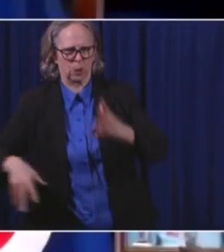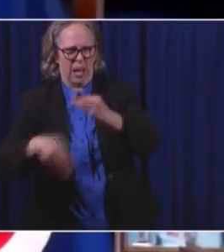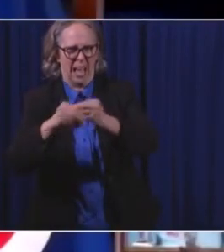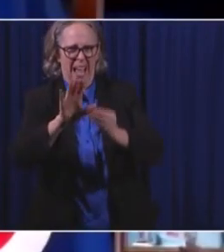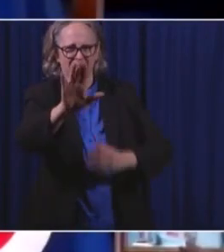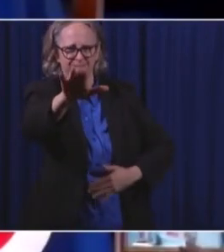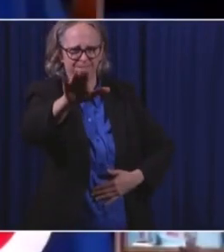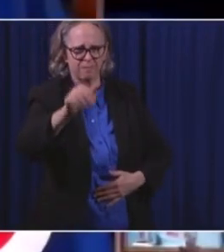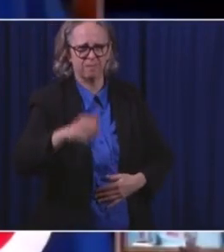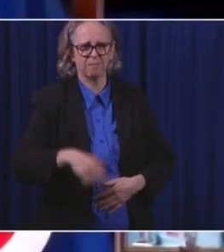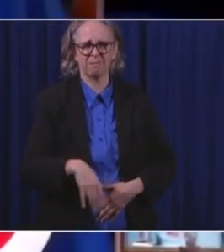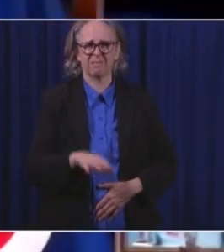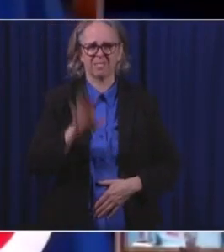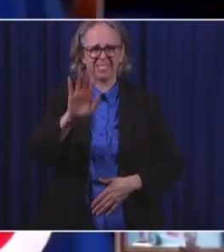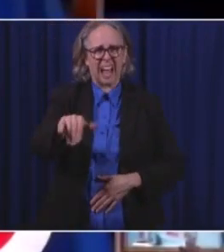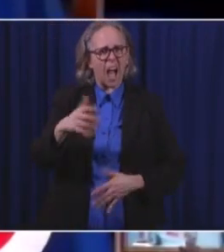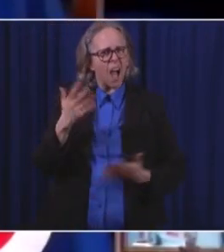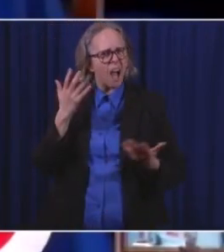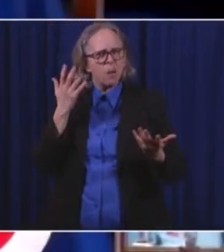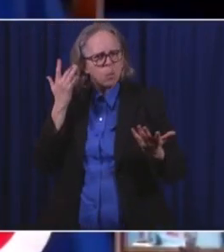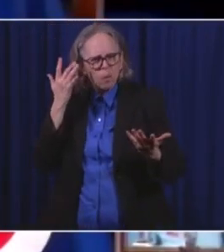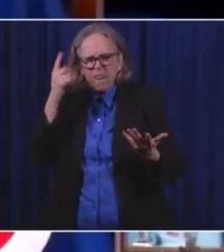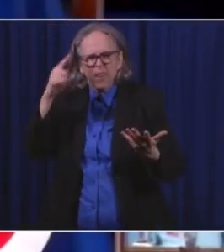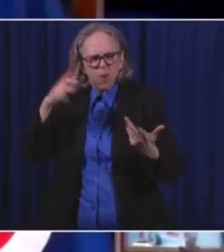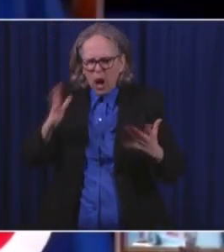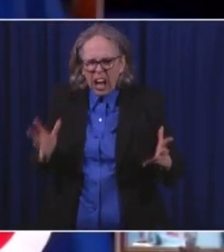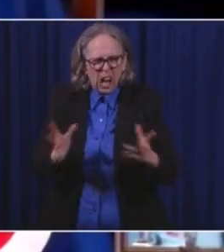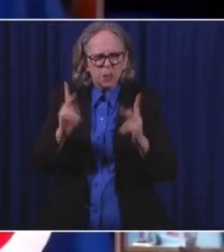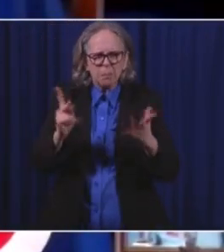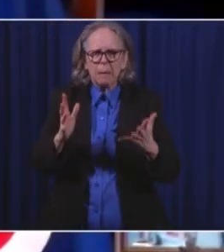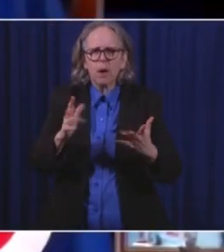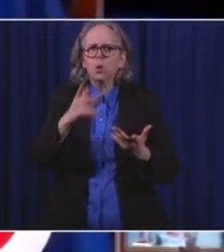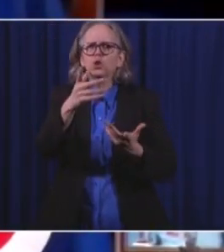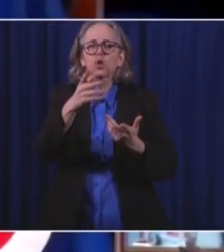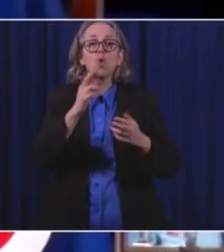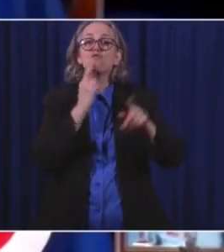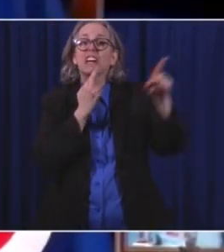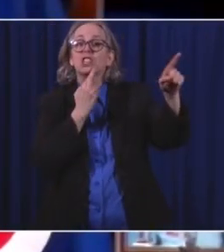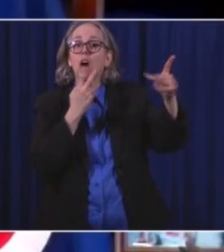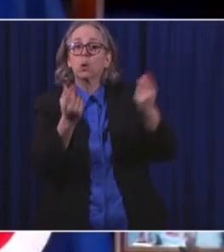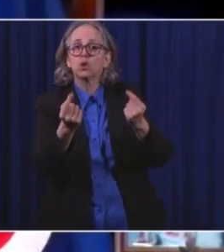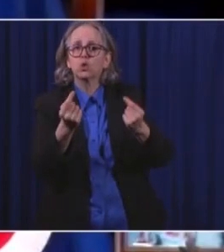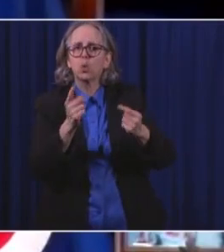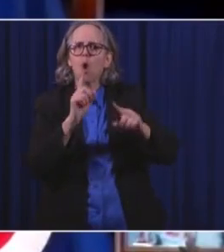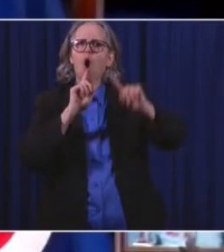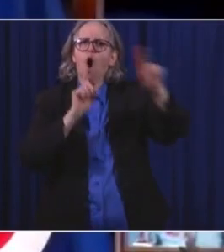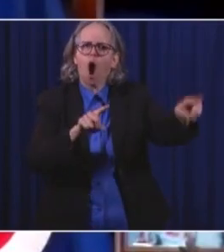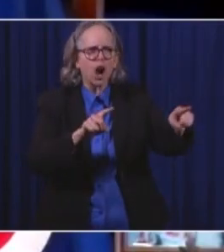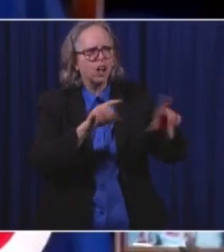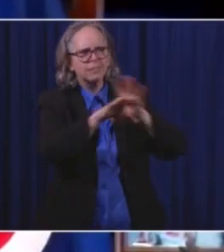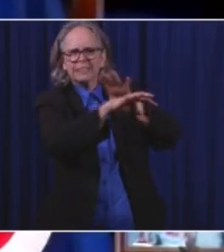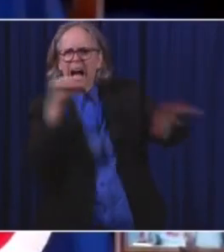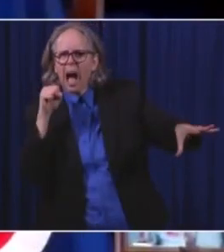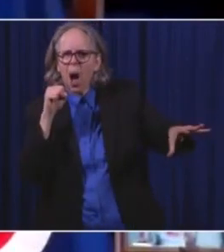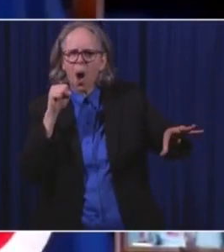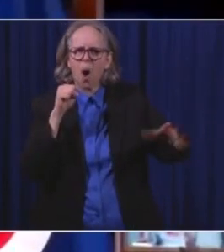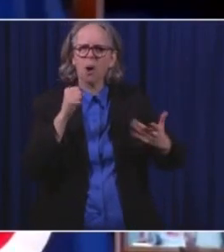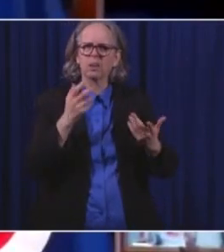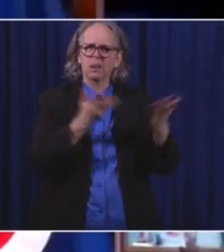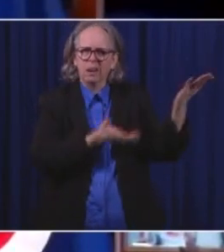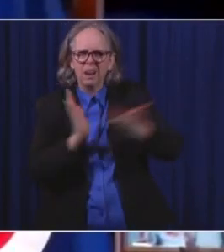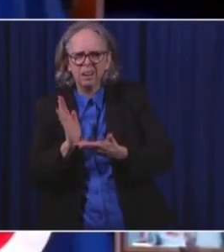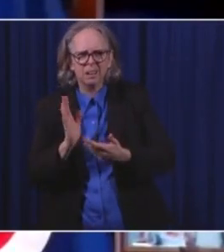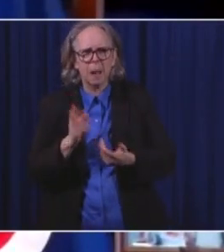why we encourage folks to order out from their local restaurant. What I mentioned earlier, gift cards from restaurants,